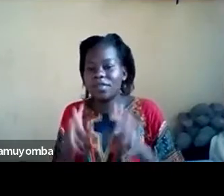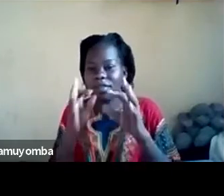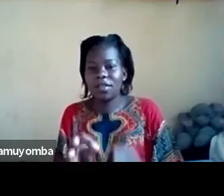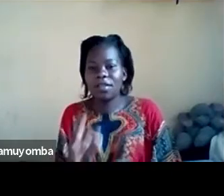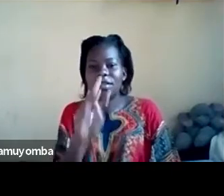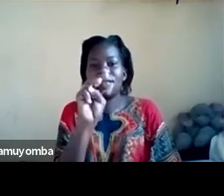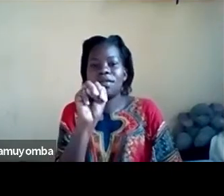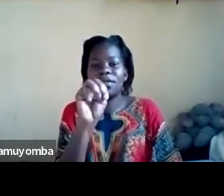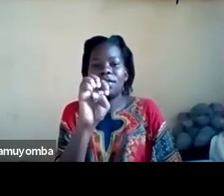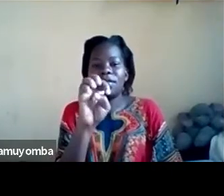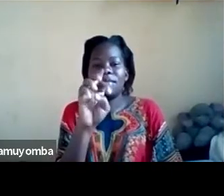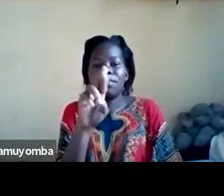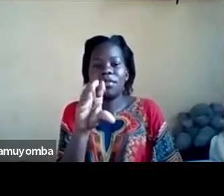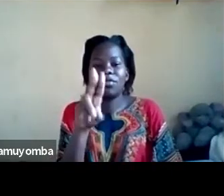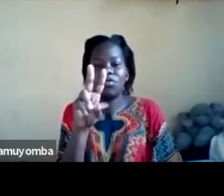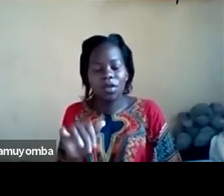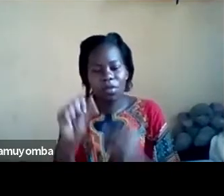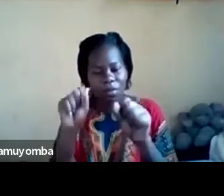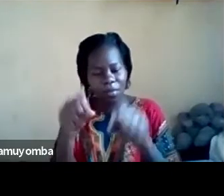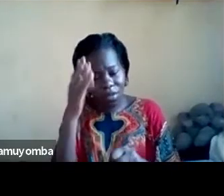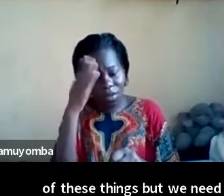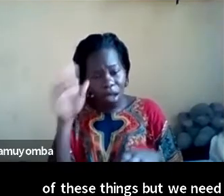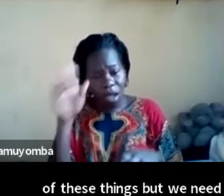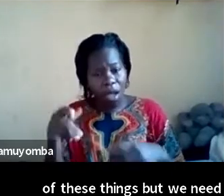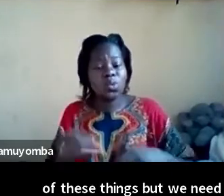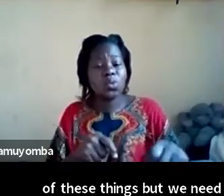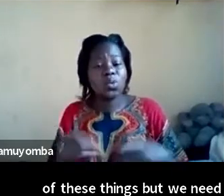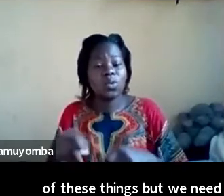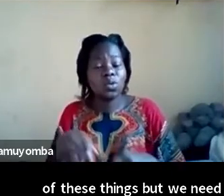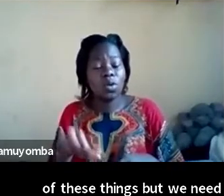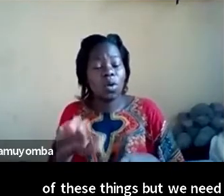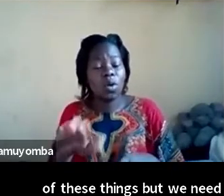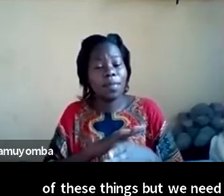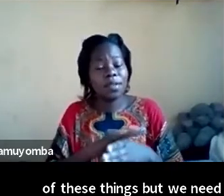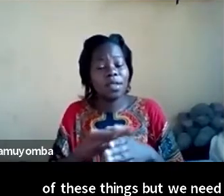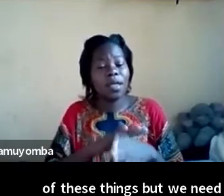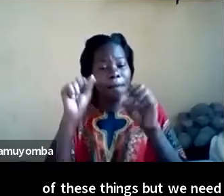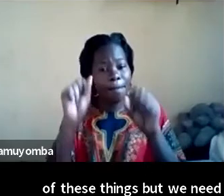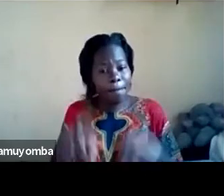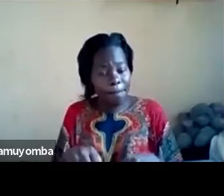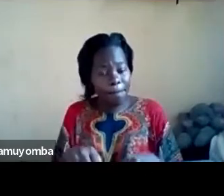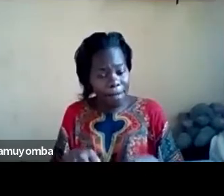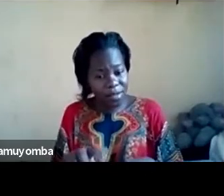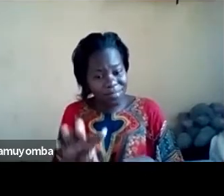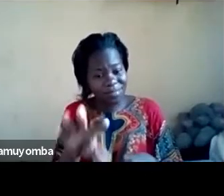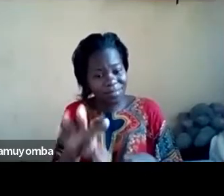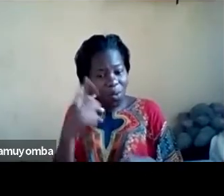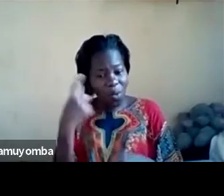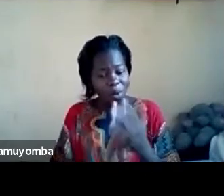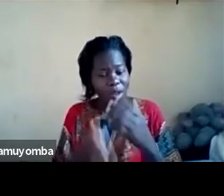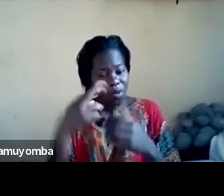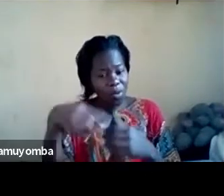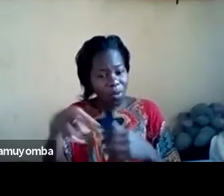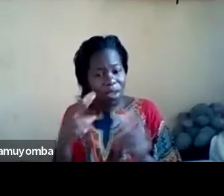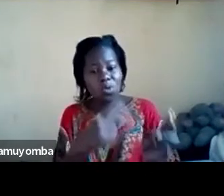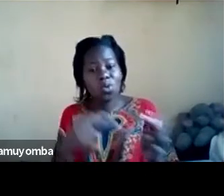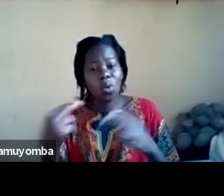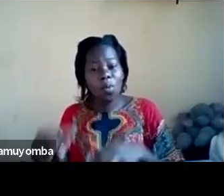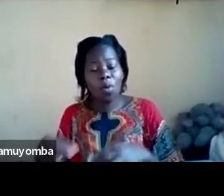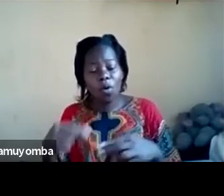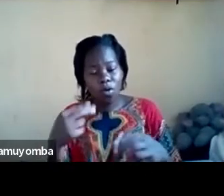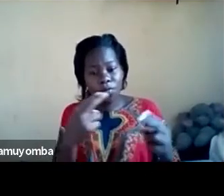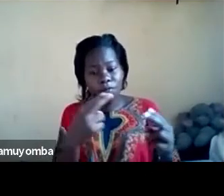in which we can regulate these things. So your business has to adapt to what is right, what is normal for you to, what